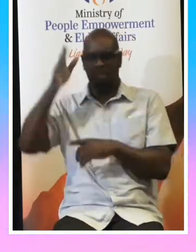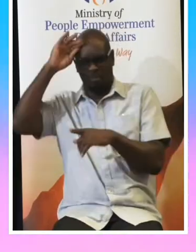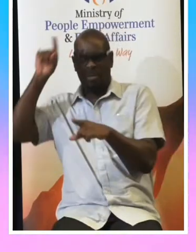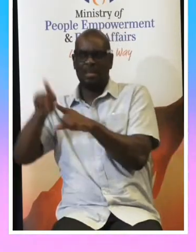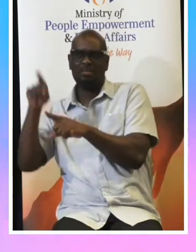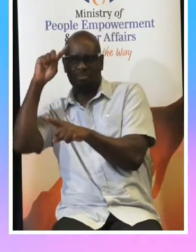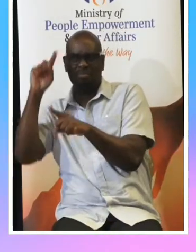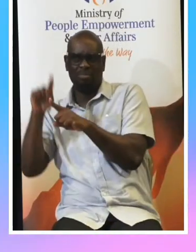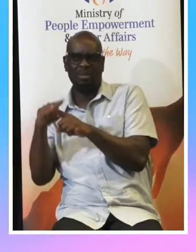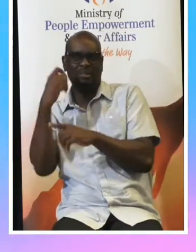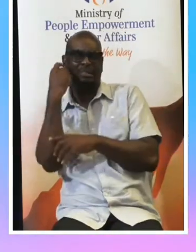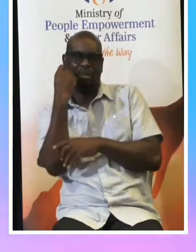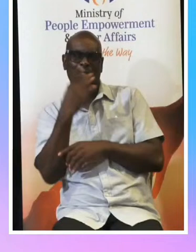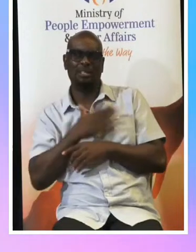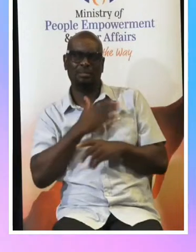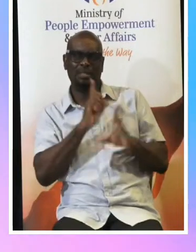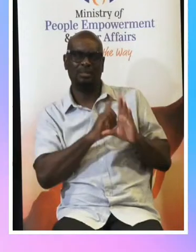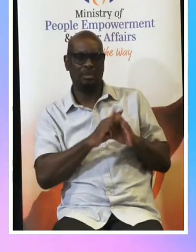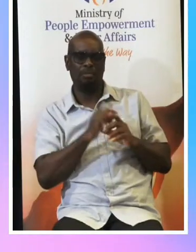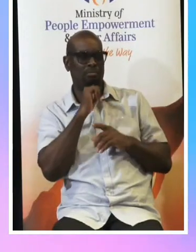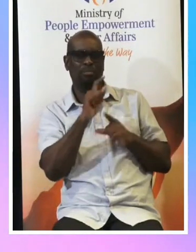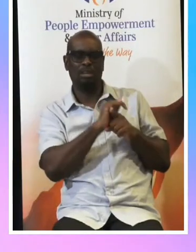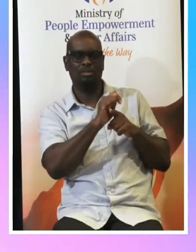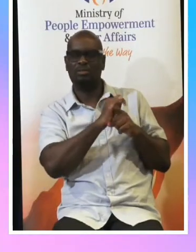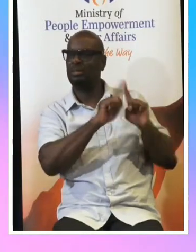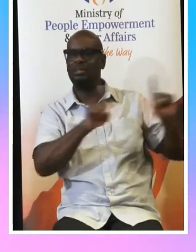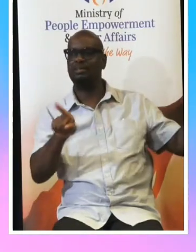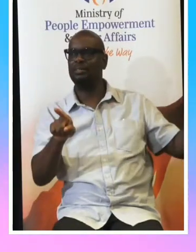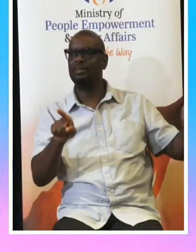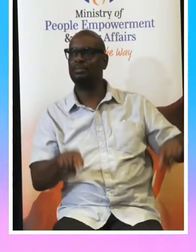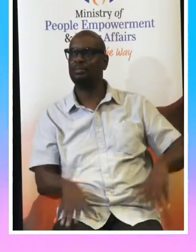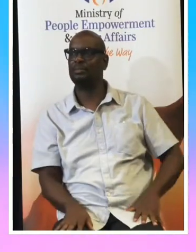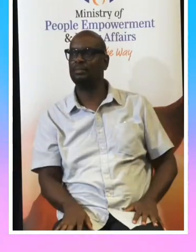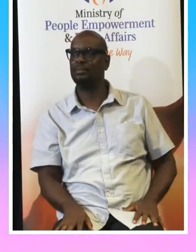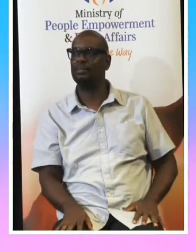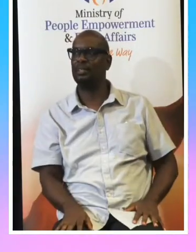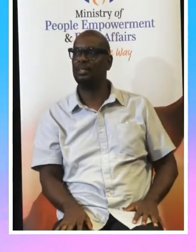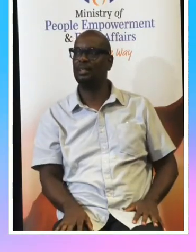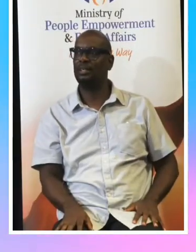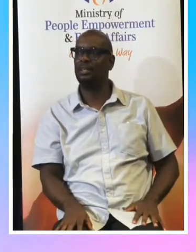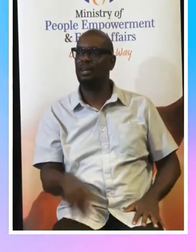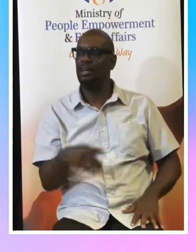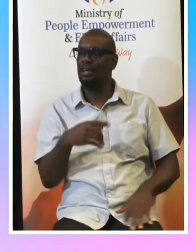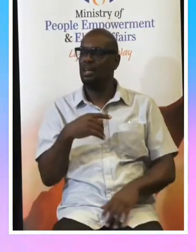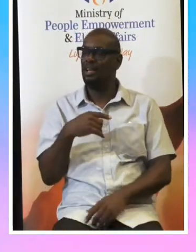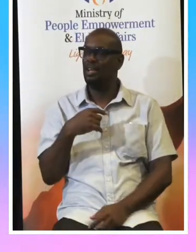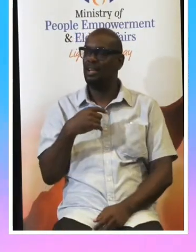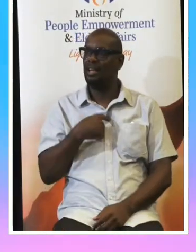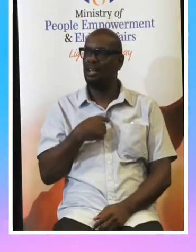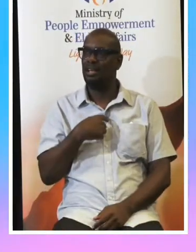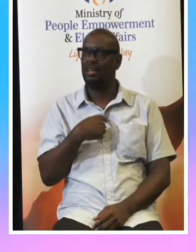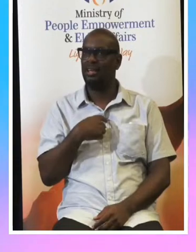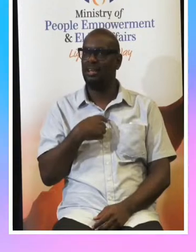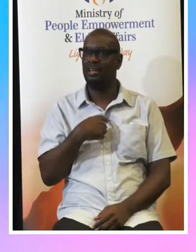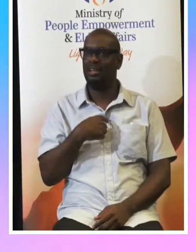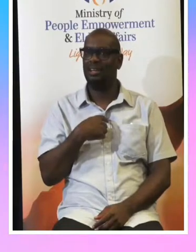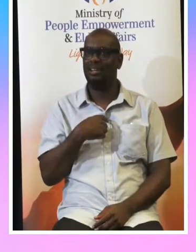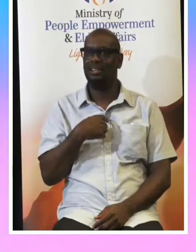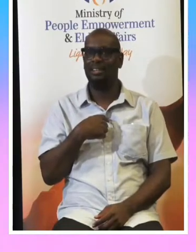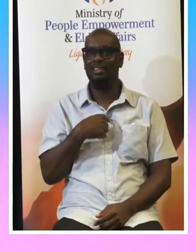they treated me no differently. I was required to be commanding and sharp and occasionally snarky, just